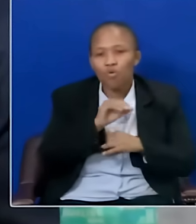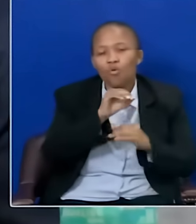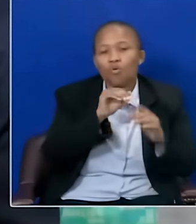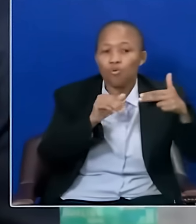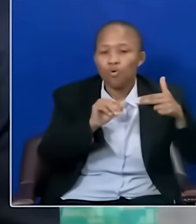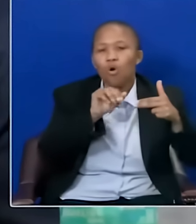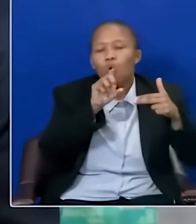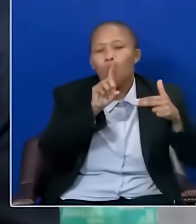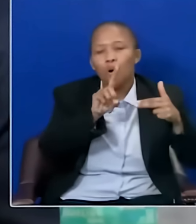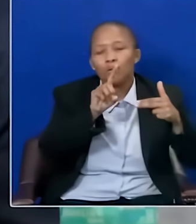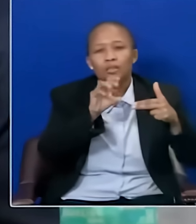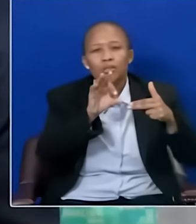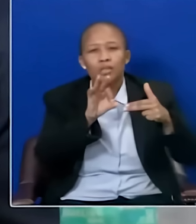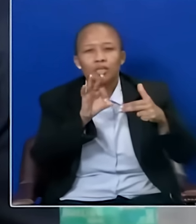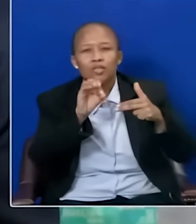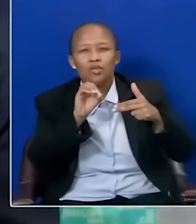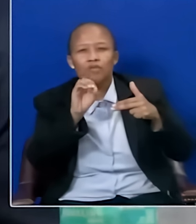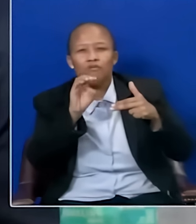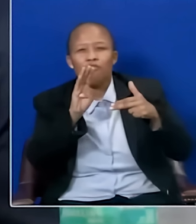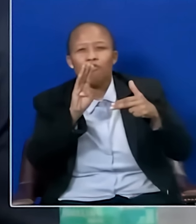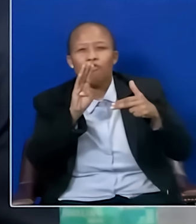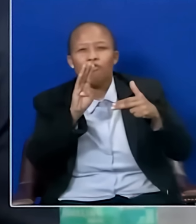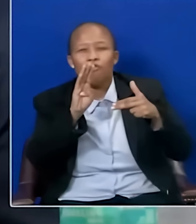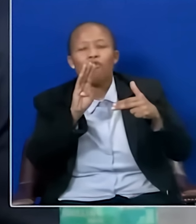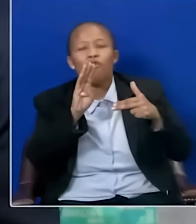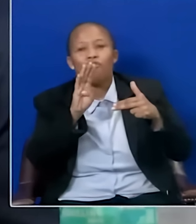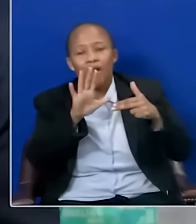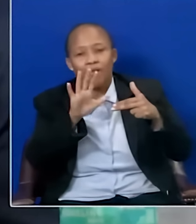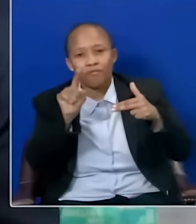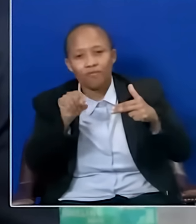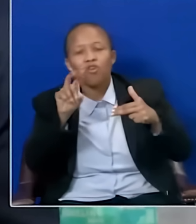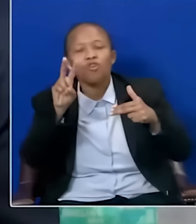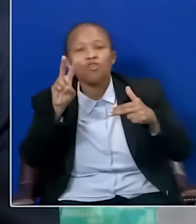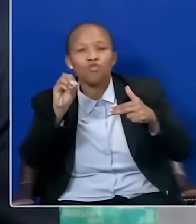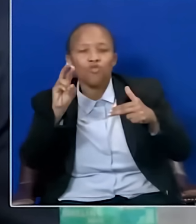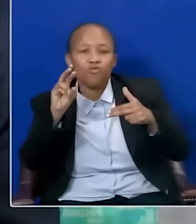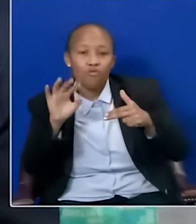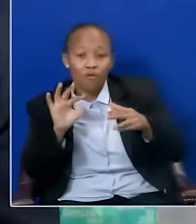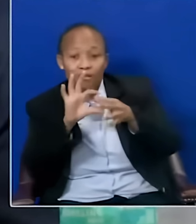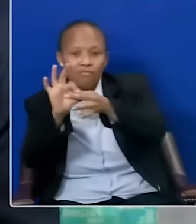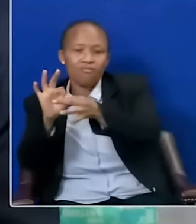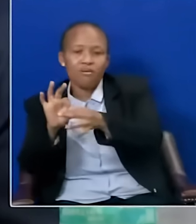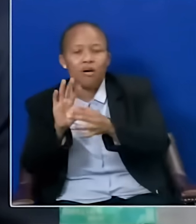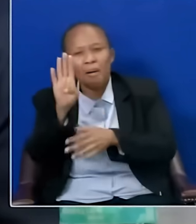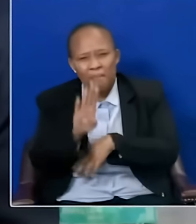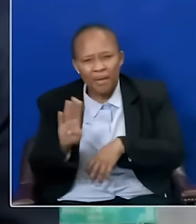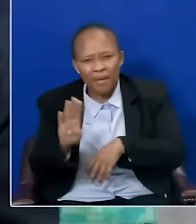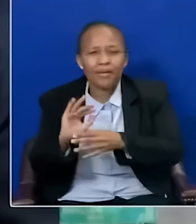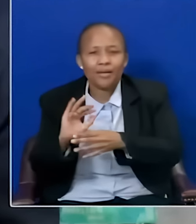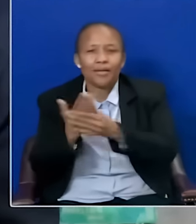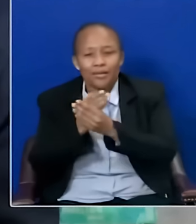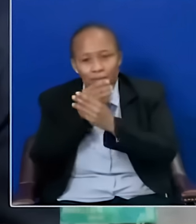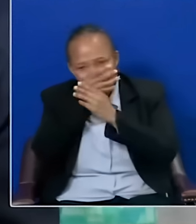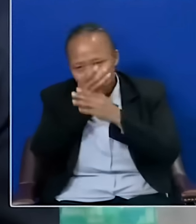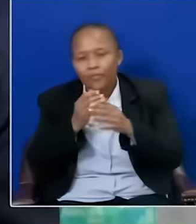193045 of 2024 related to the Bramley case, she did not proceed with the acquisition of these